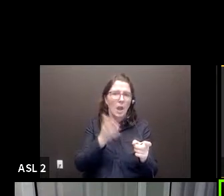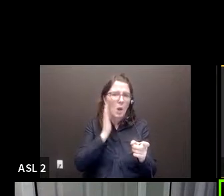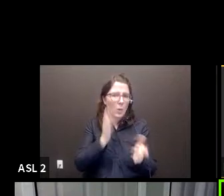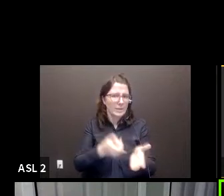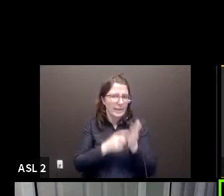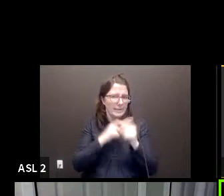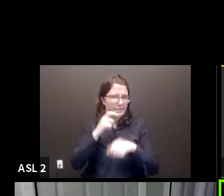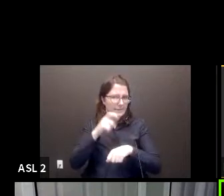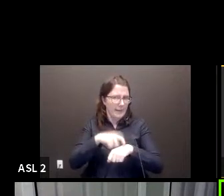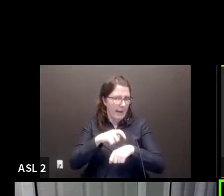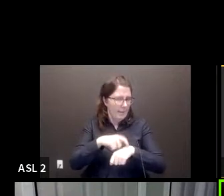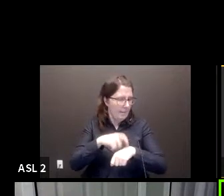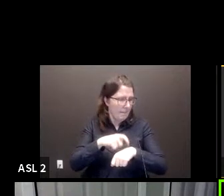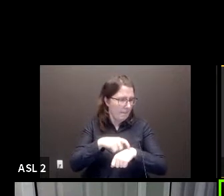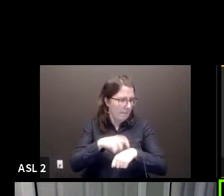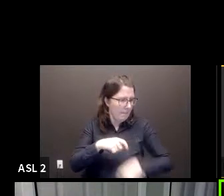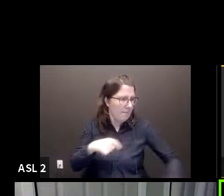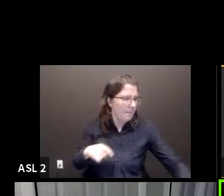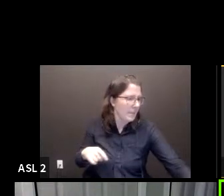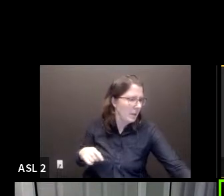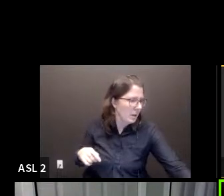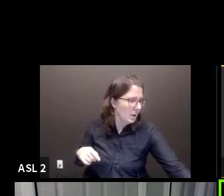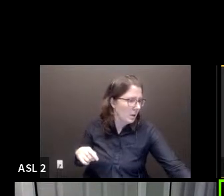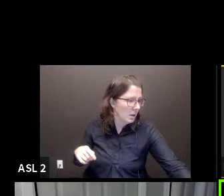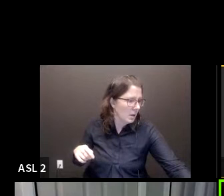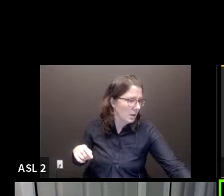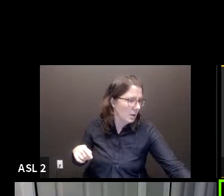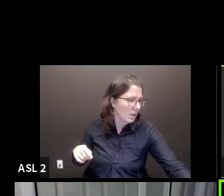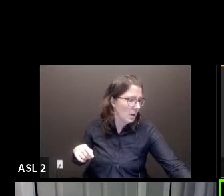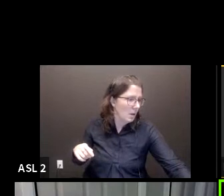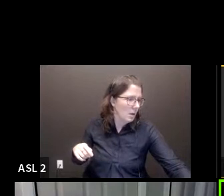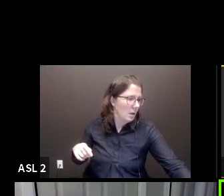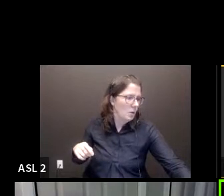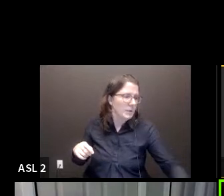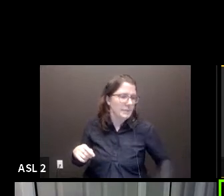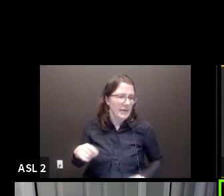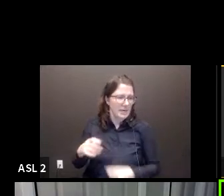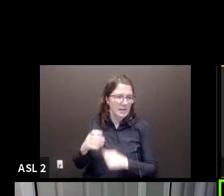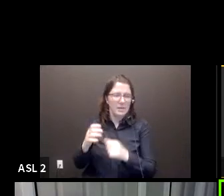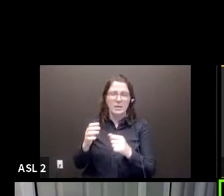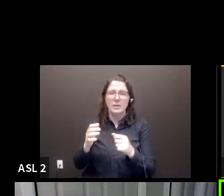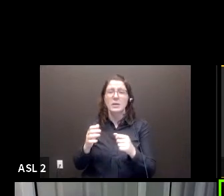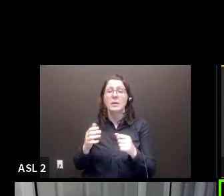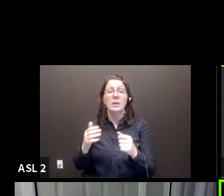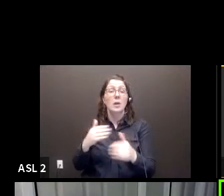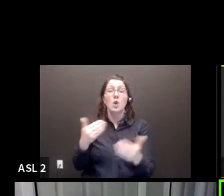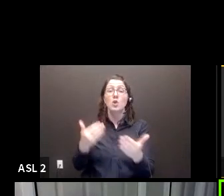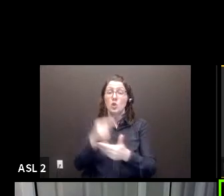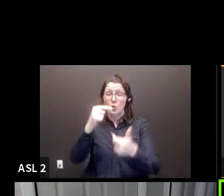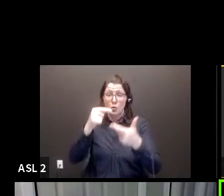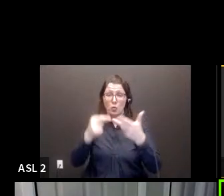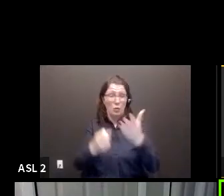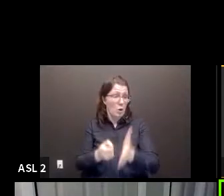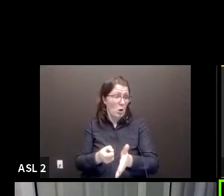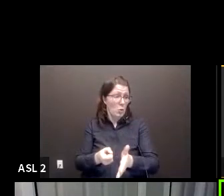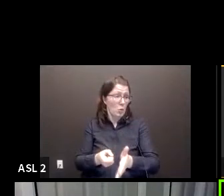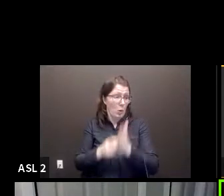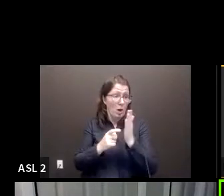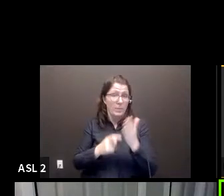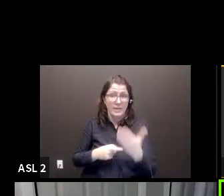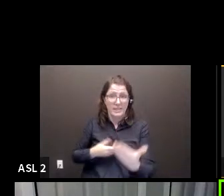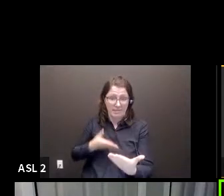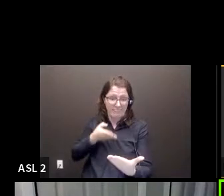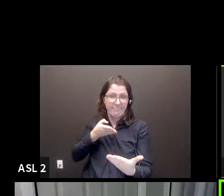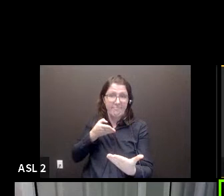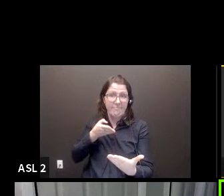but the award is posted and all the the new provisions uh are contained in the arbitration award which is on